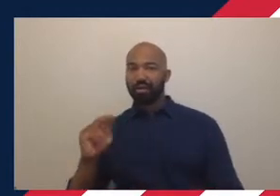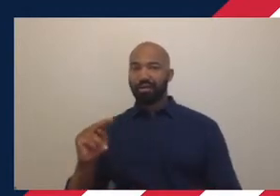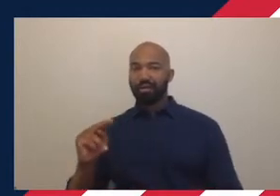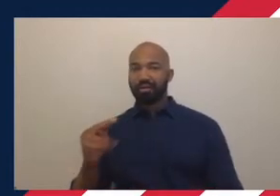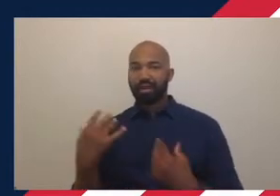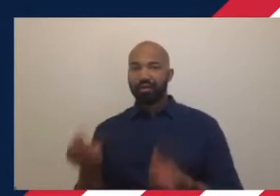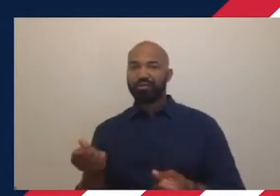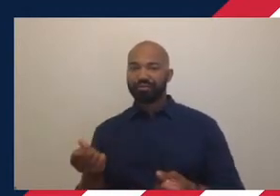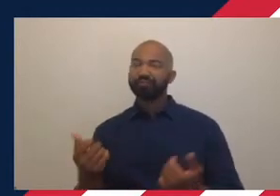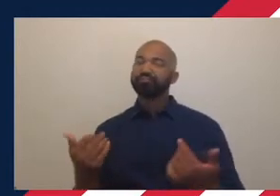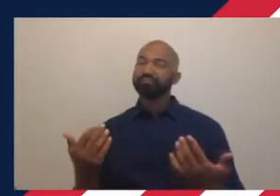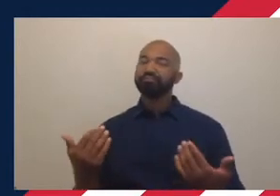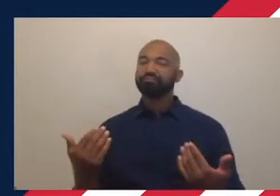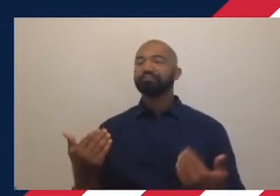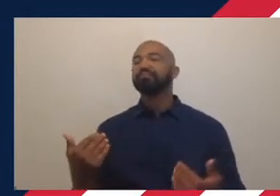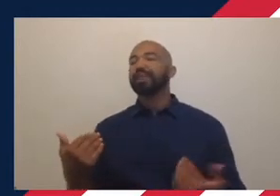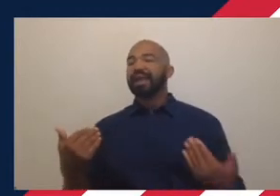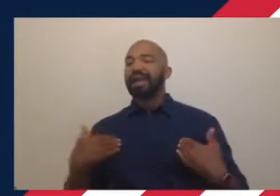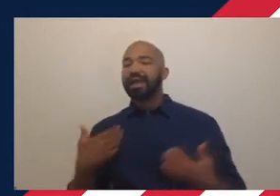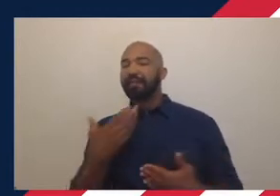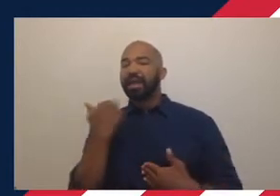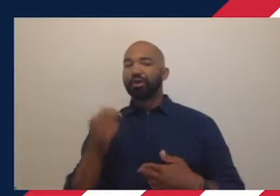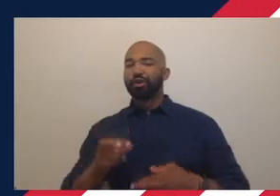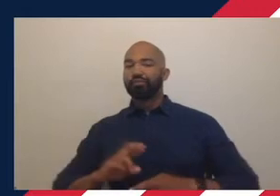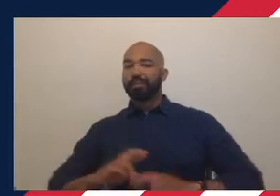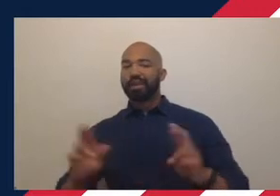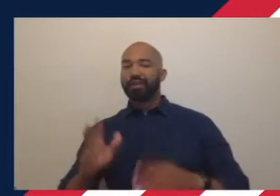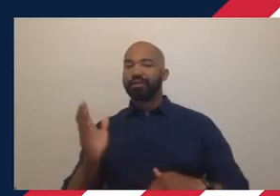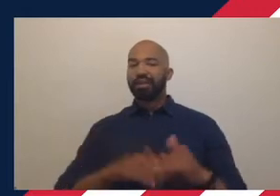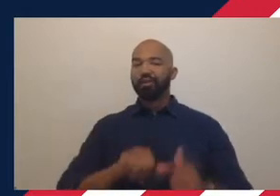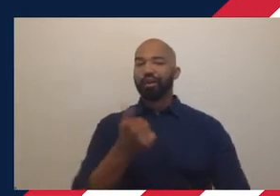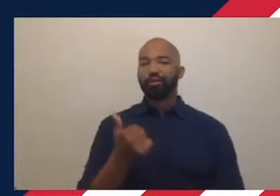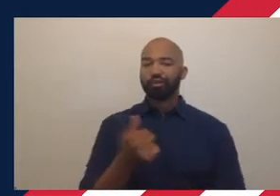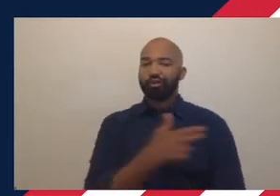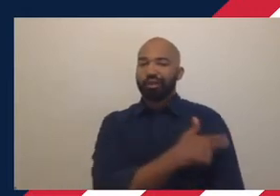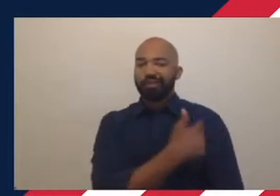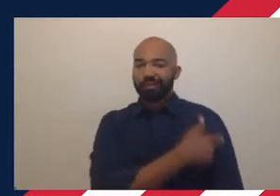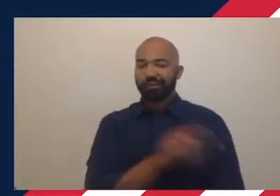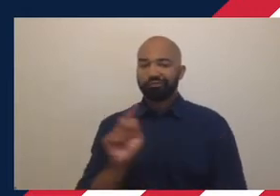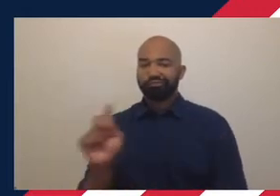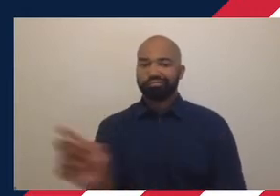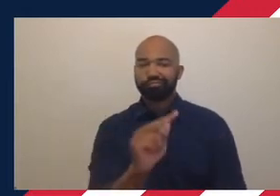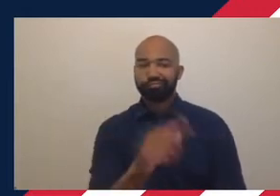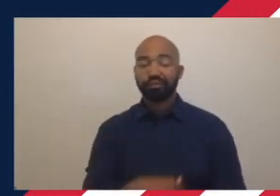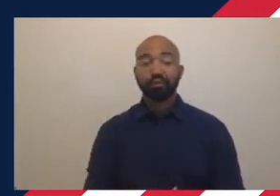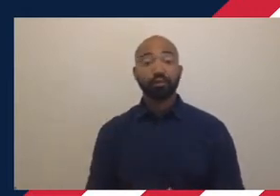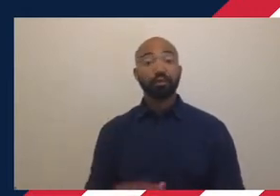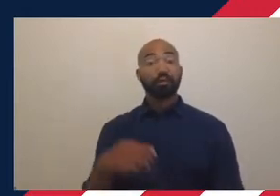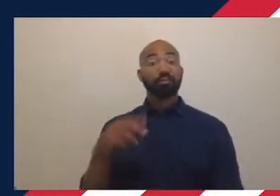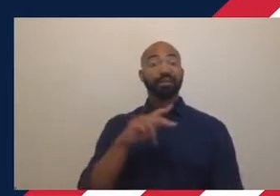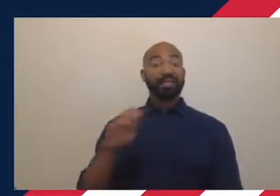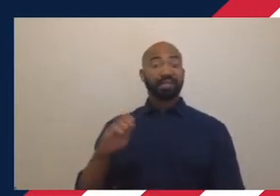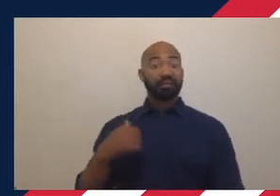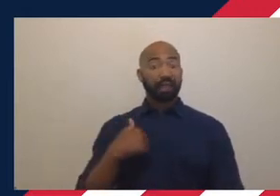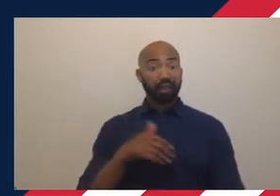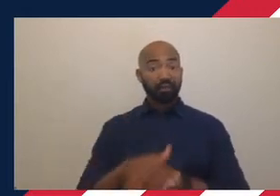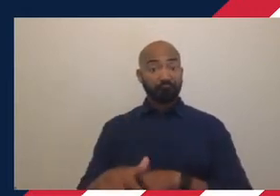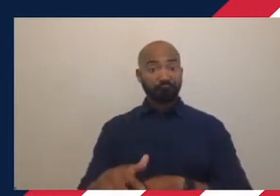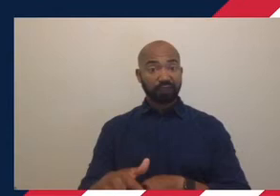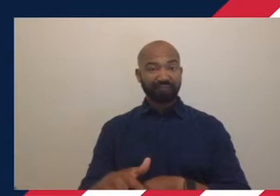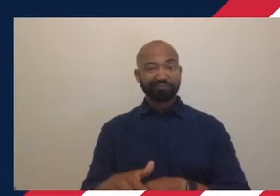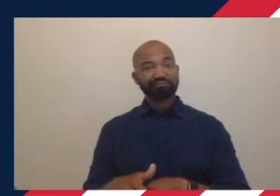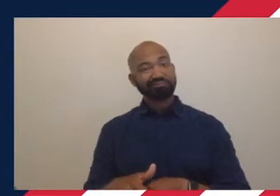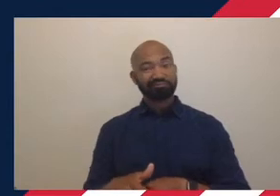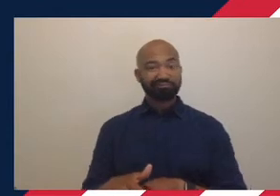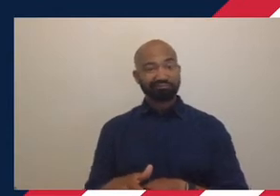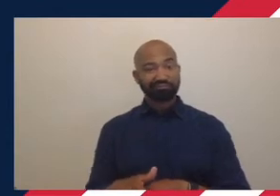was better prepared than other hospitals. So, but did we have enough PPE? We had an adequate